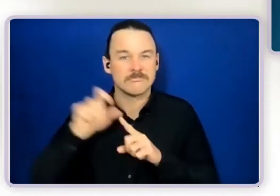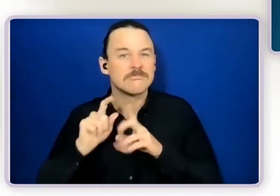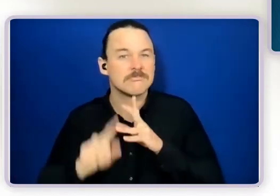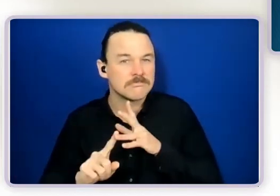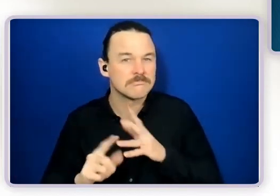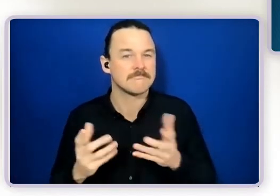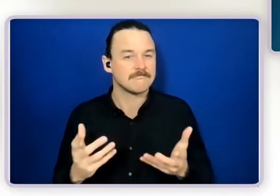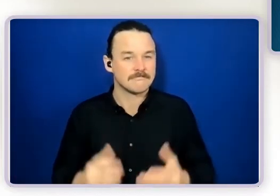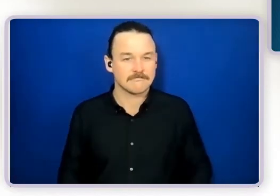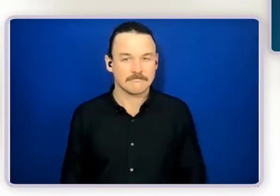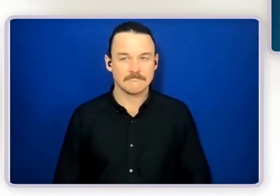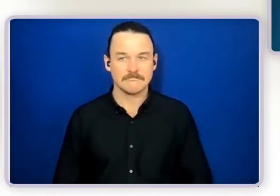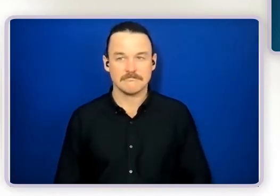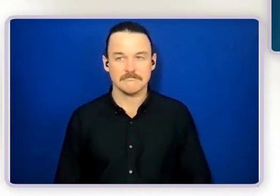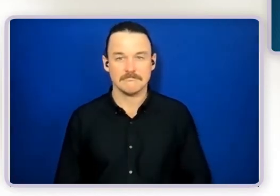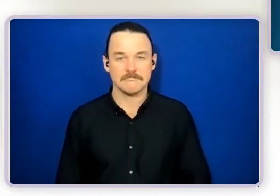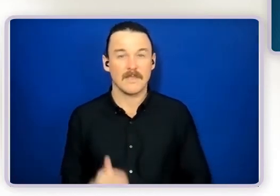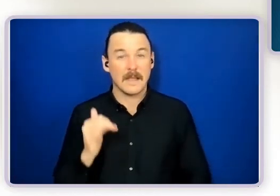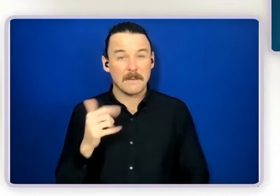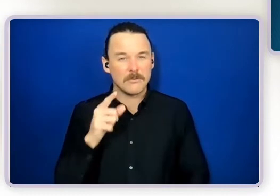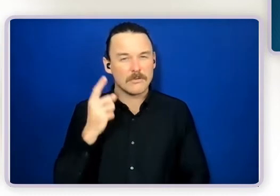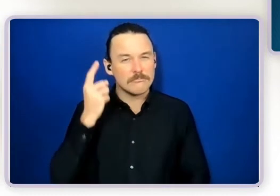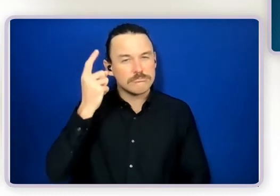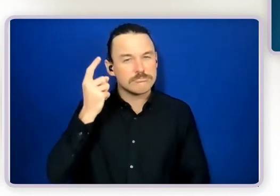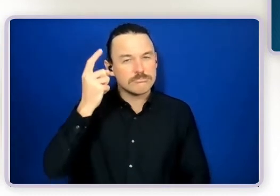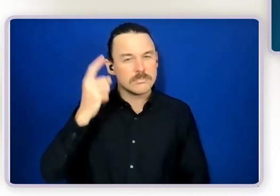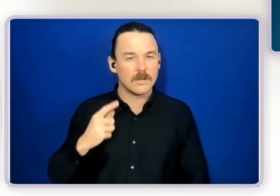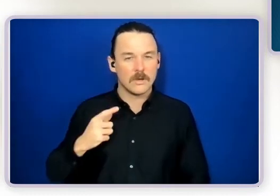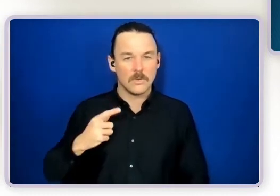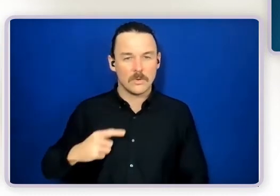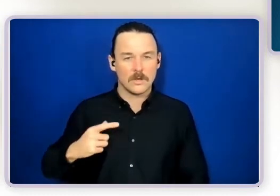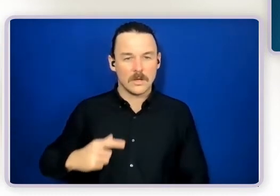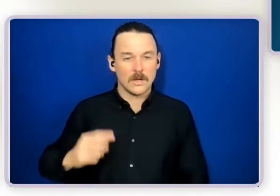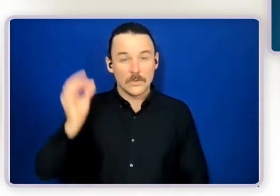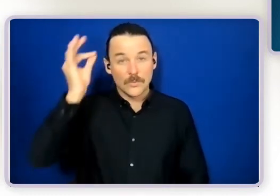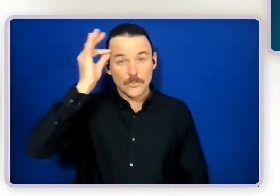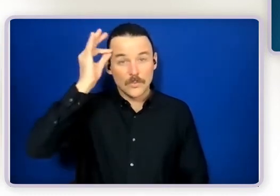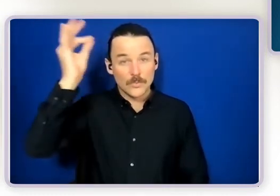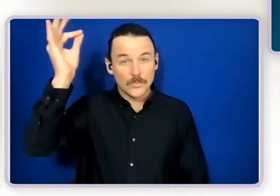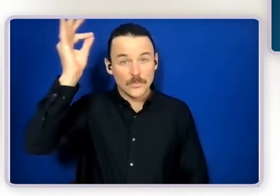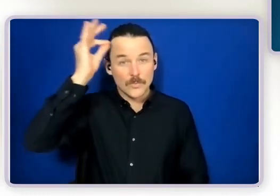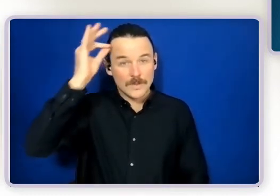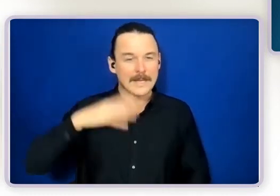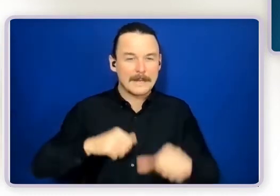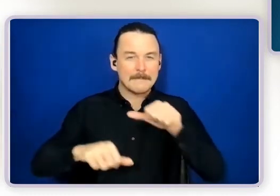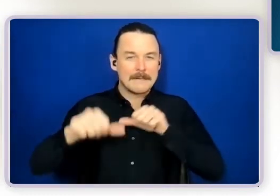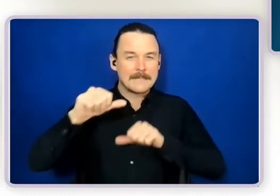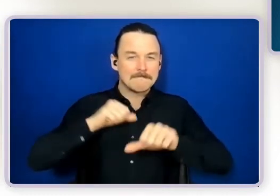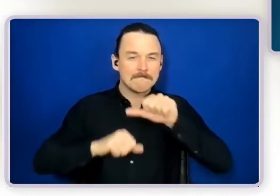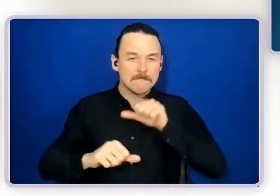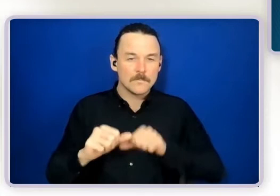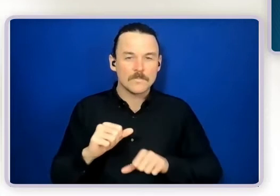So you might ask why the NDIS, I'll just go back to that, is putting out this guide on restrictive